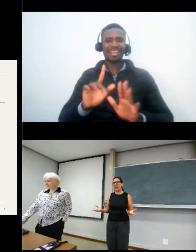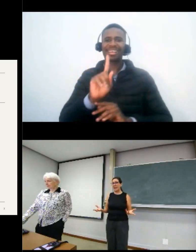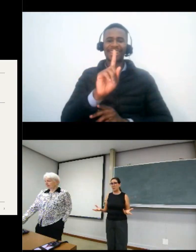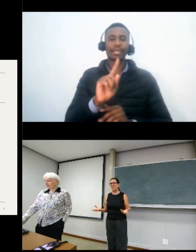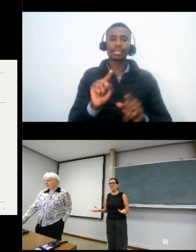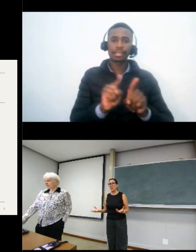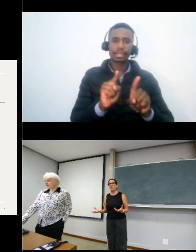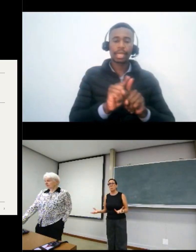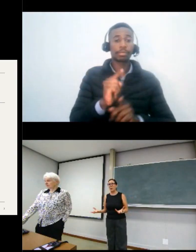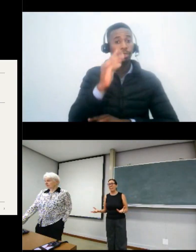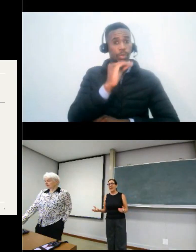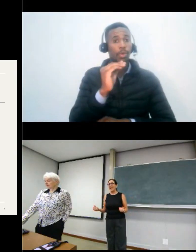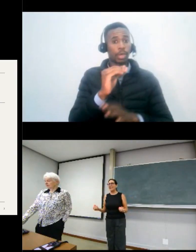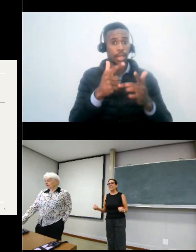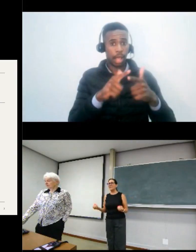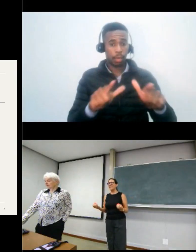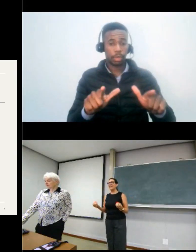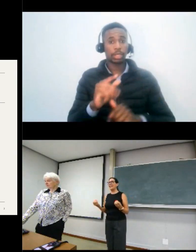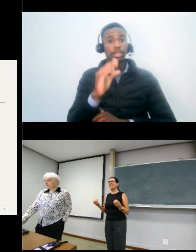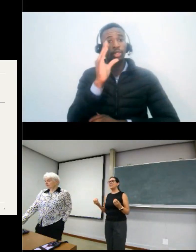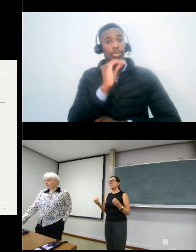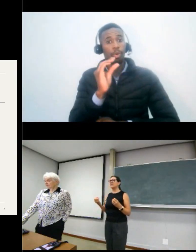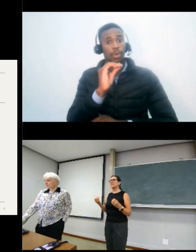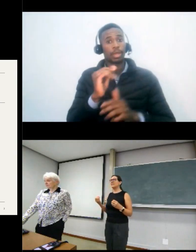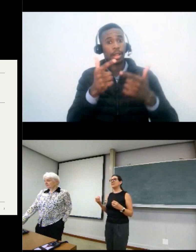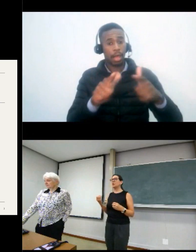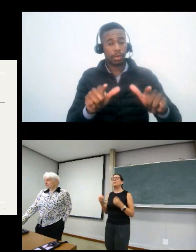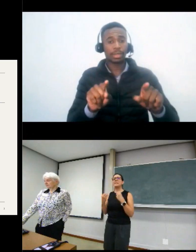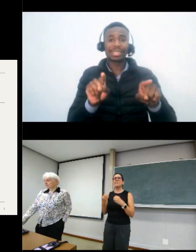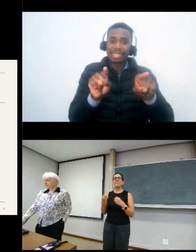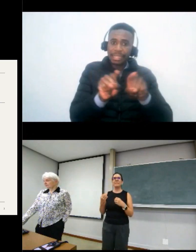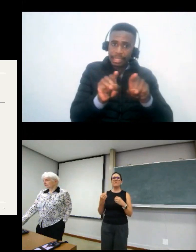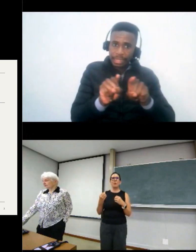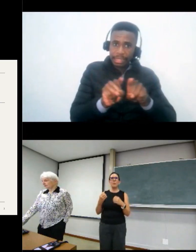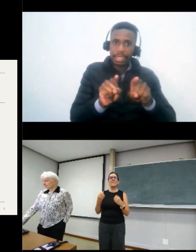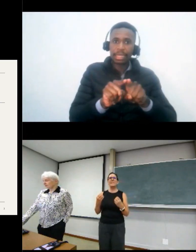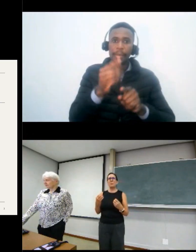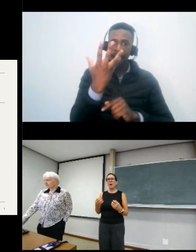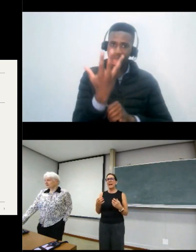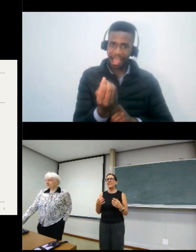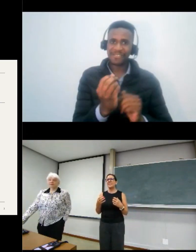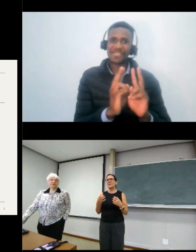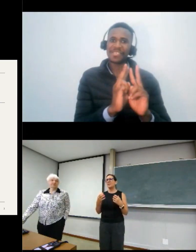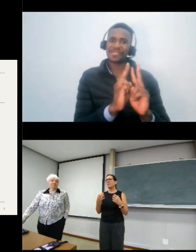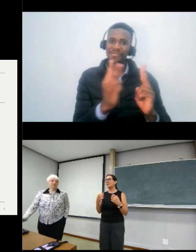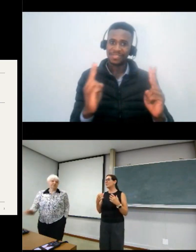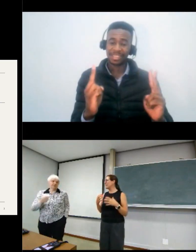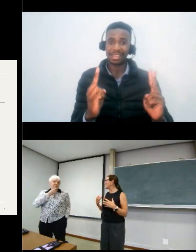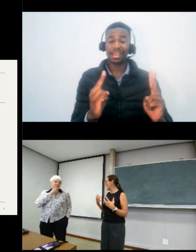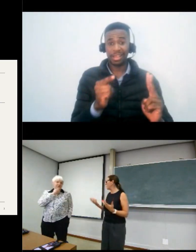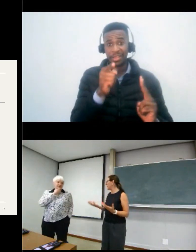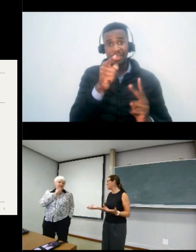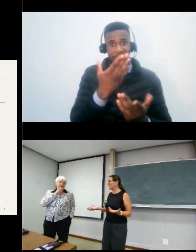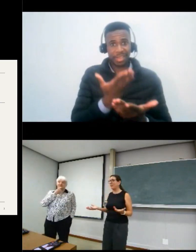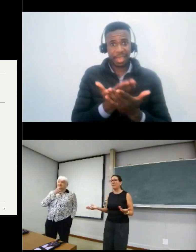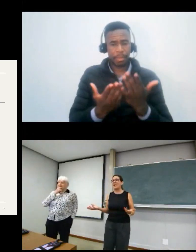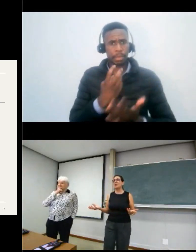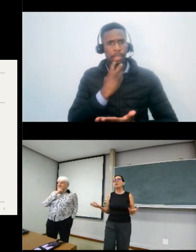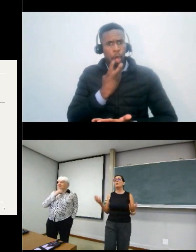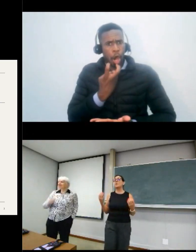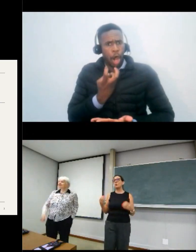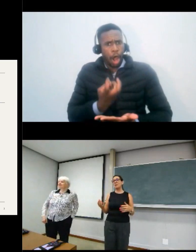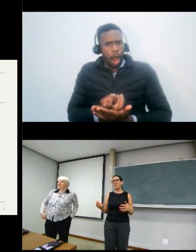common in spoken languages as well. And you'd be probably surprised to realize how